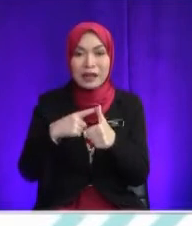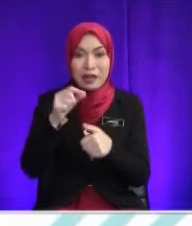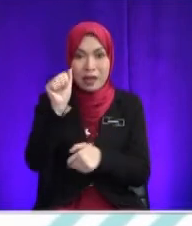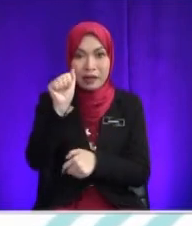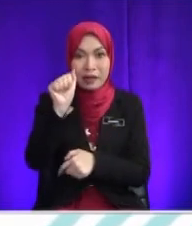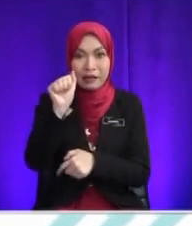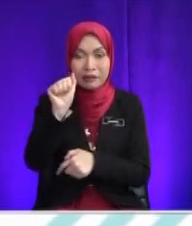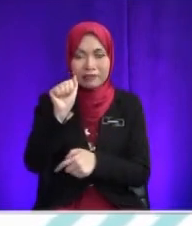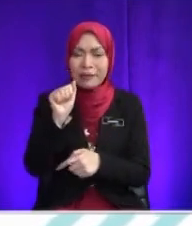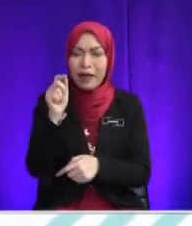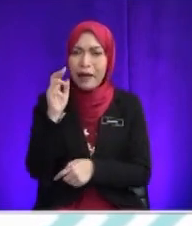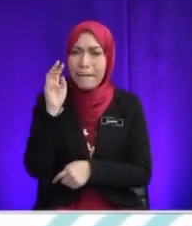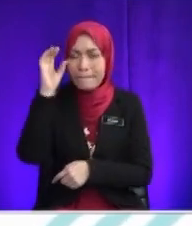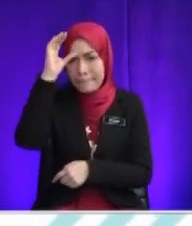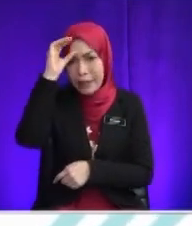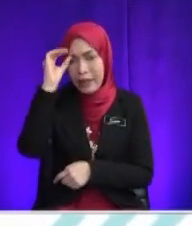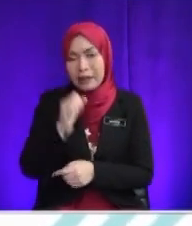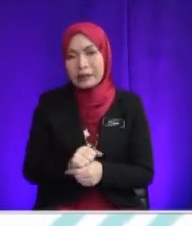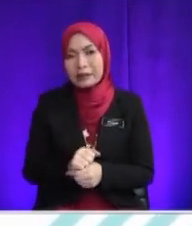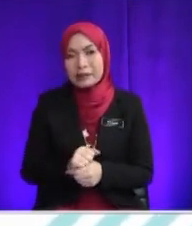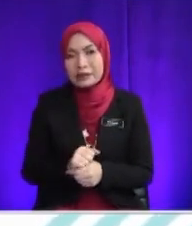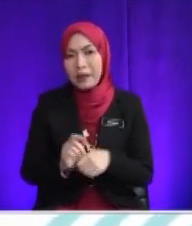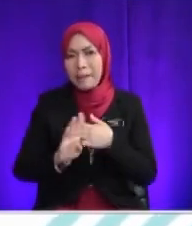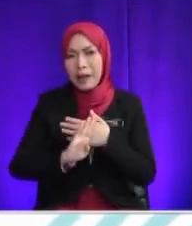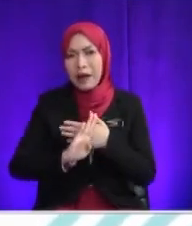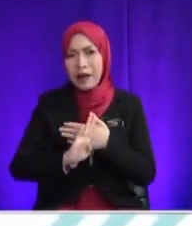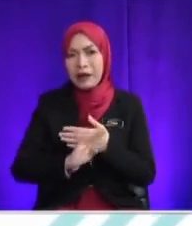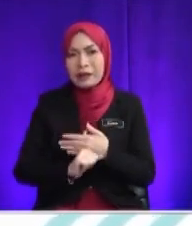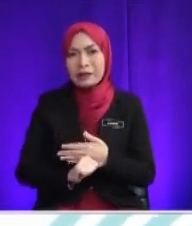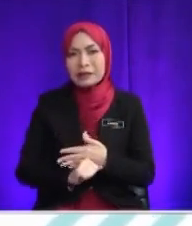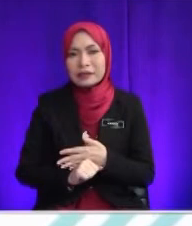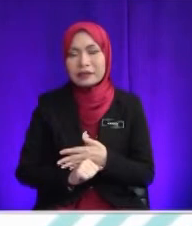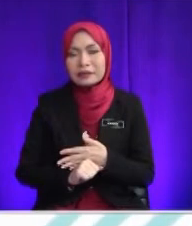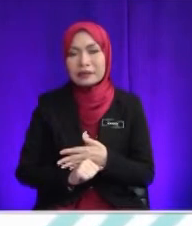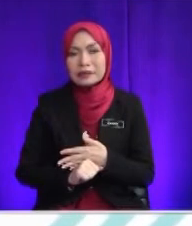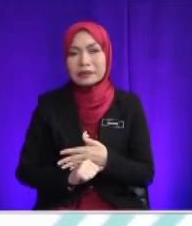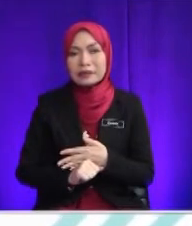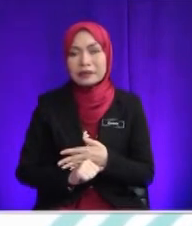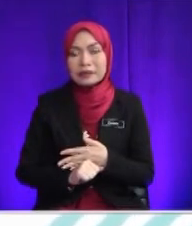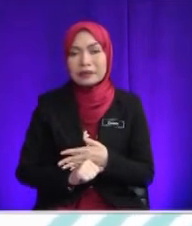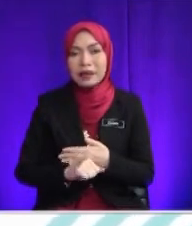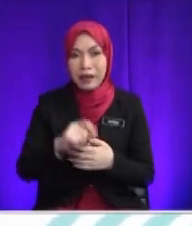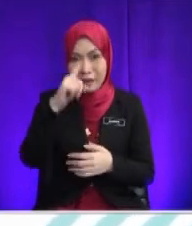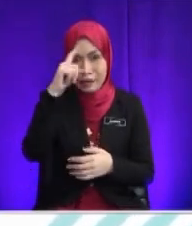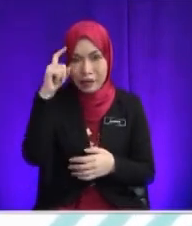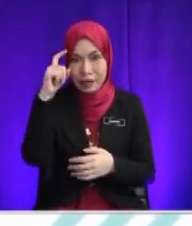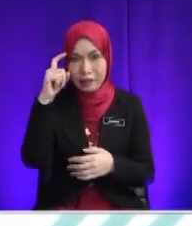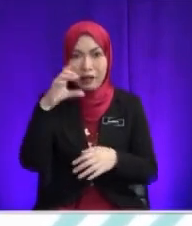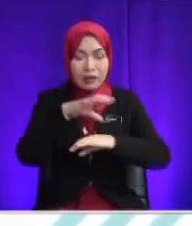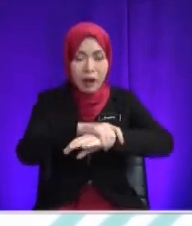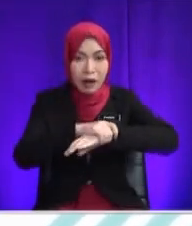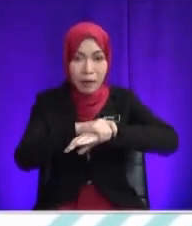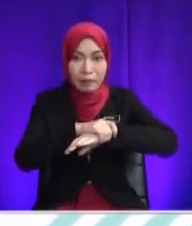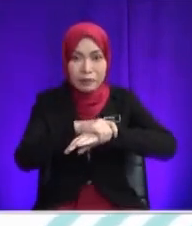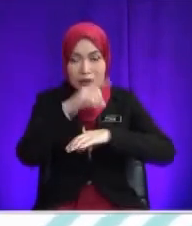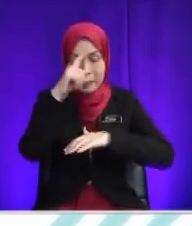dangerous. I think the man is saying that it could be dangerous, but they are caught for shoplifting, burglary,